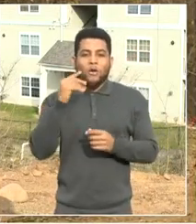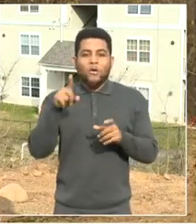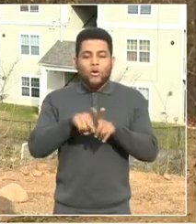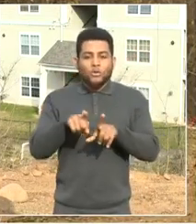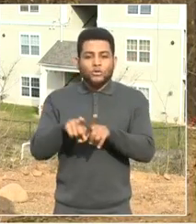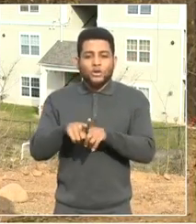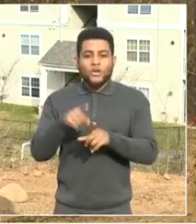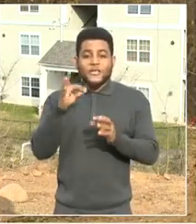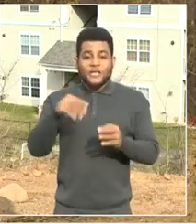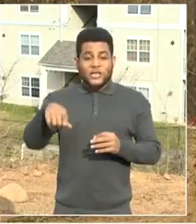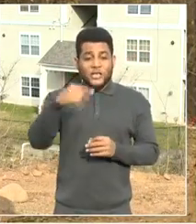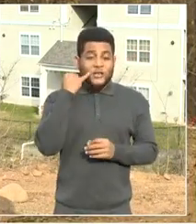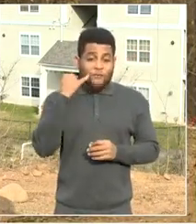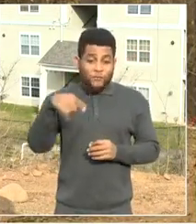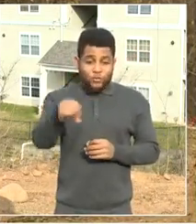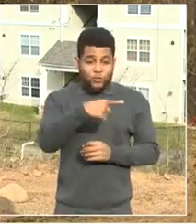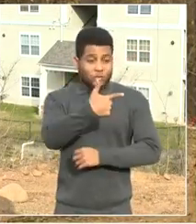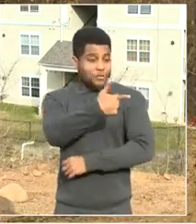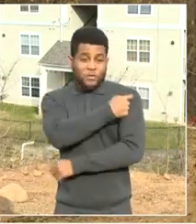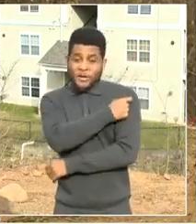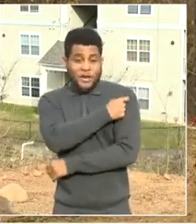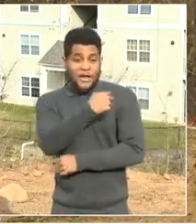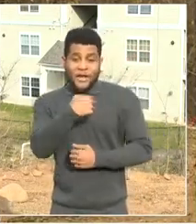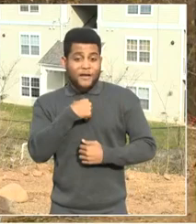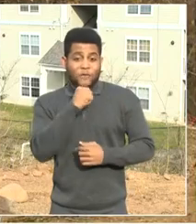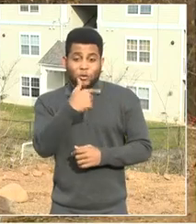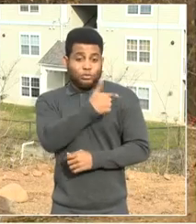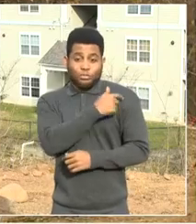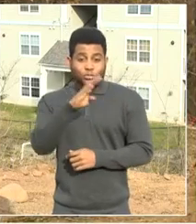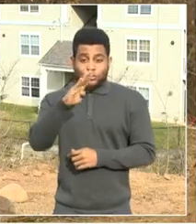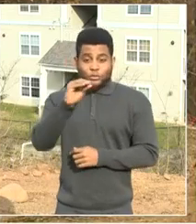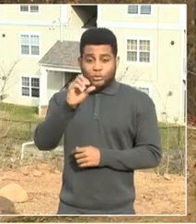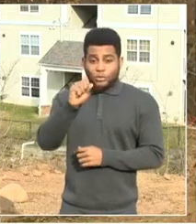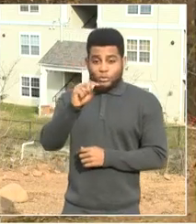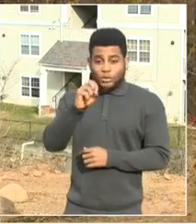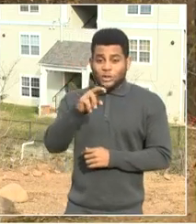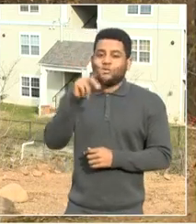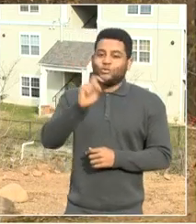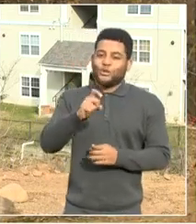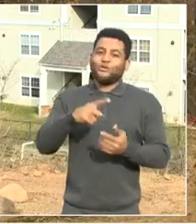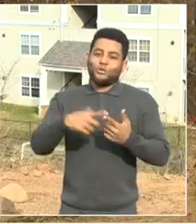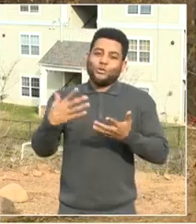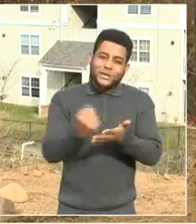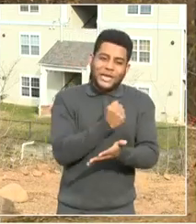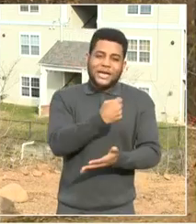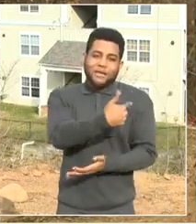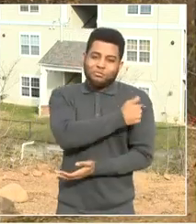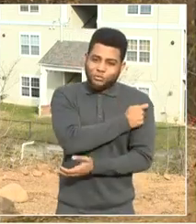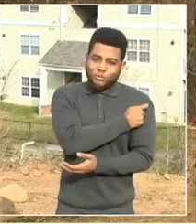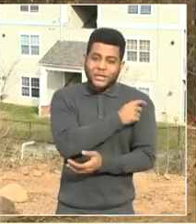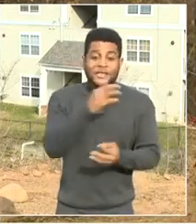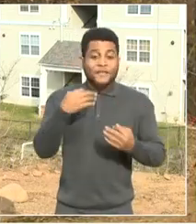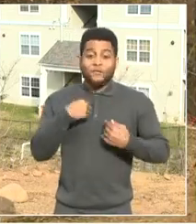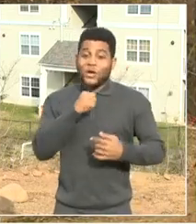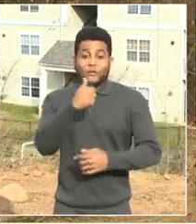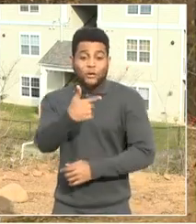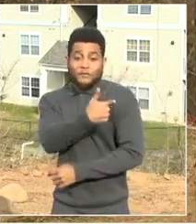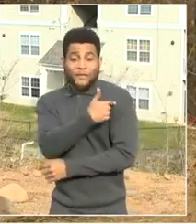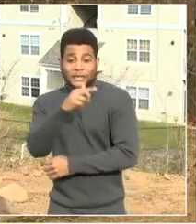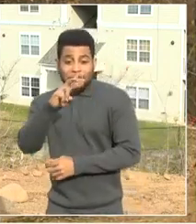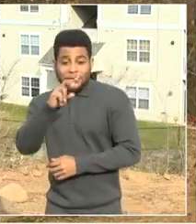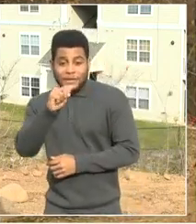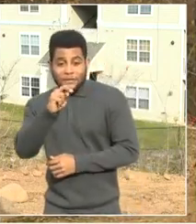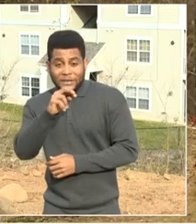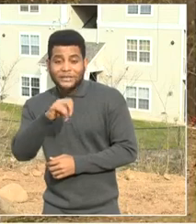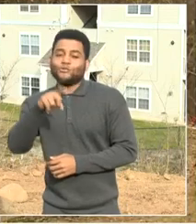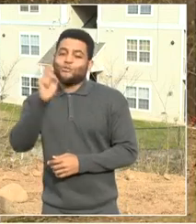get your booster. If you haven't been vaccinated, you need to immediately get vaccinated. If your kids that are over